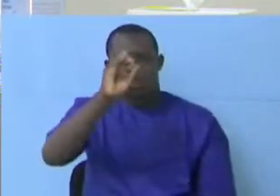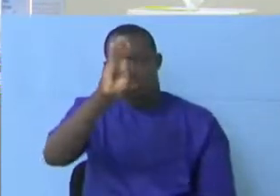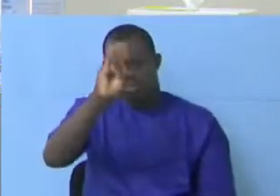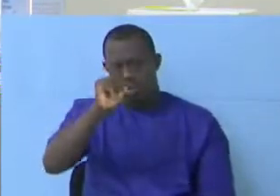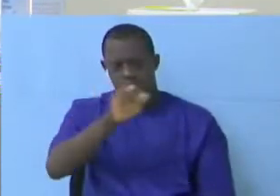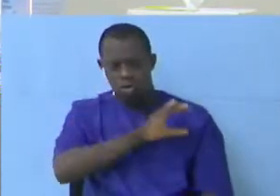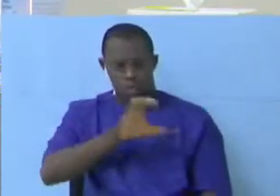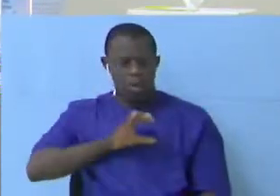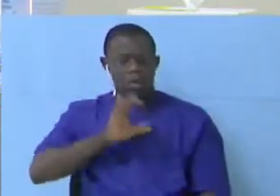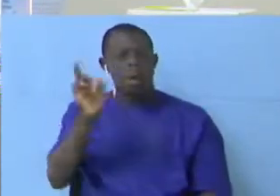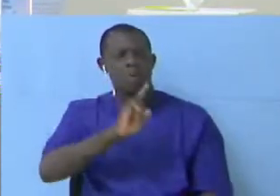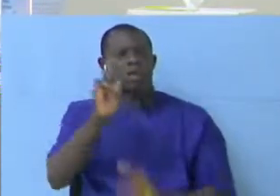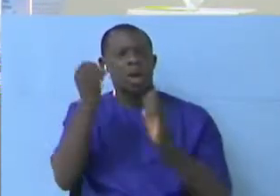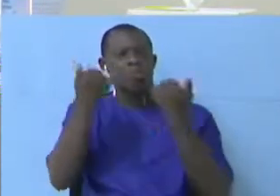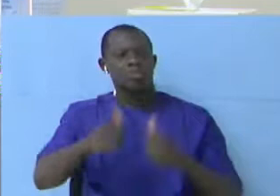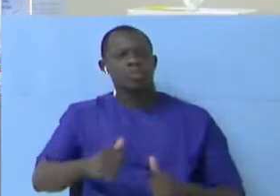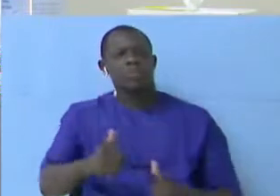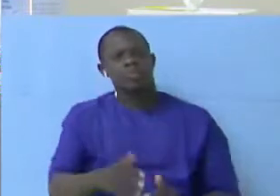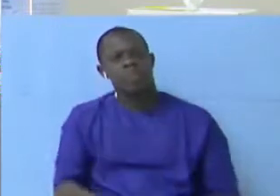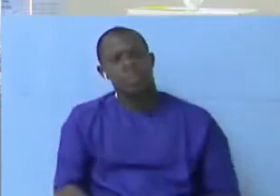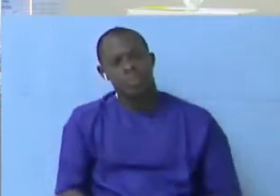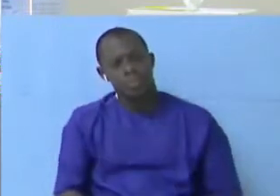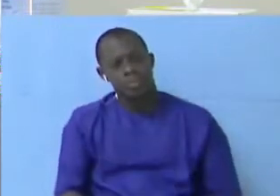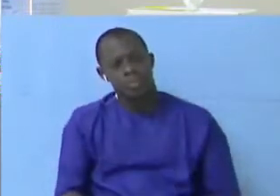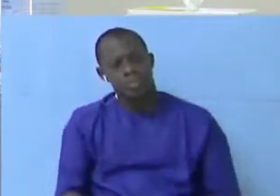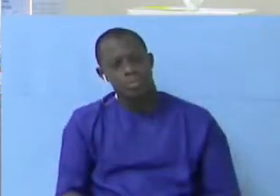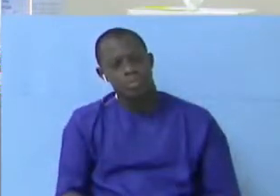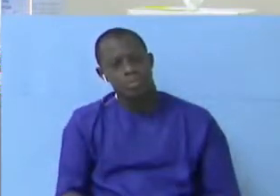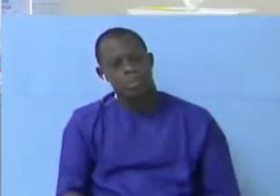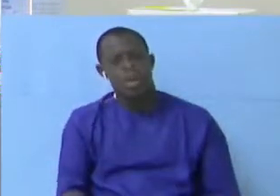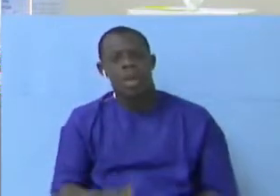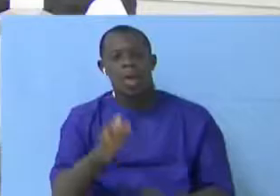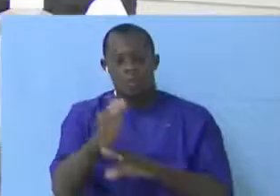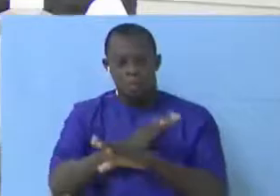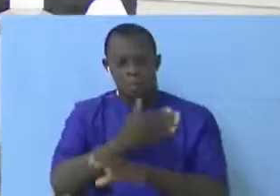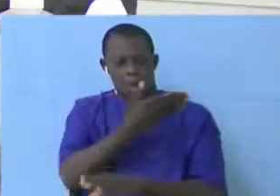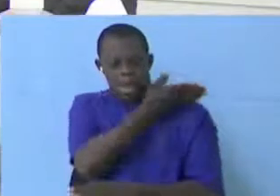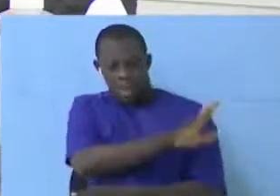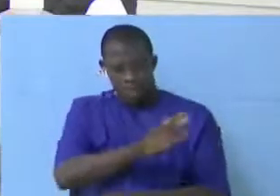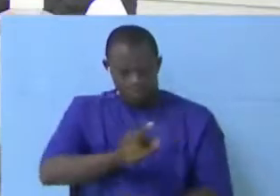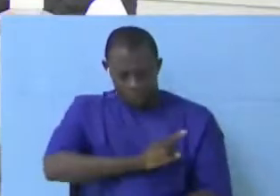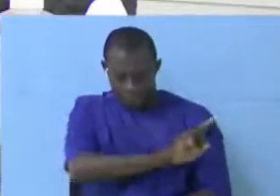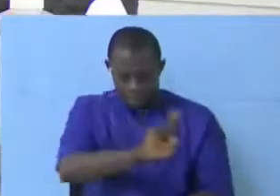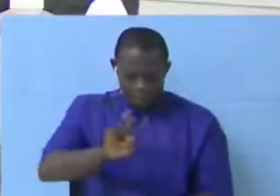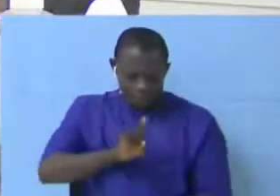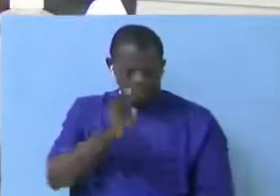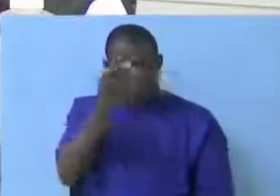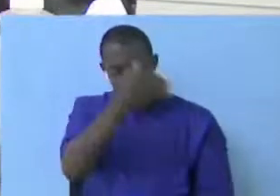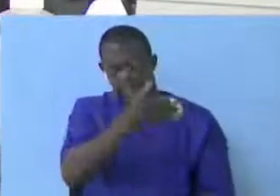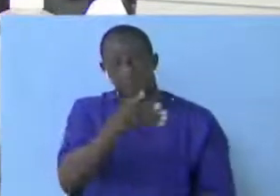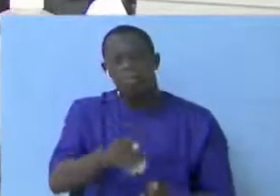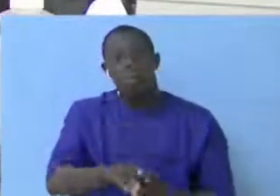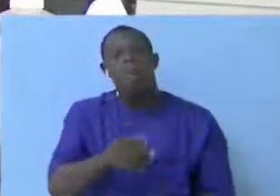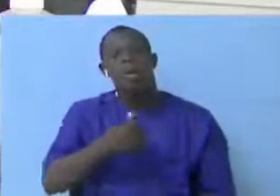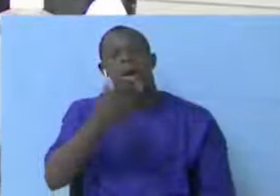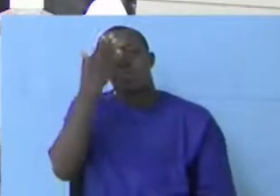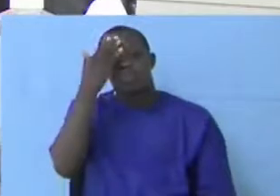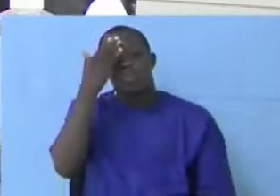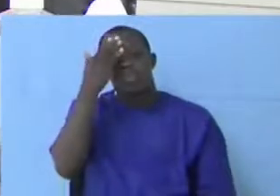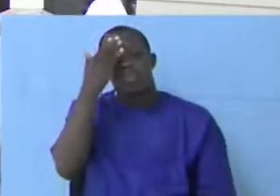Job la kordani kono je. Muna na ke? Yeah, prior to leaving them there, I know when